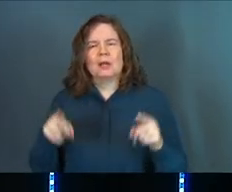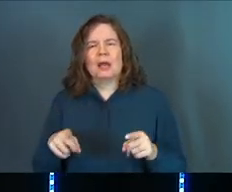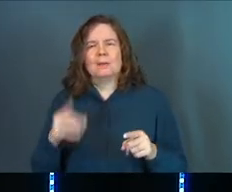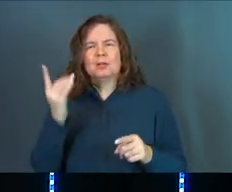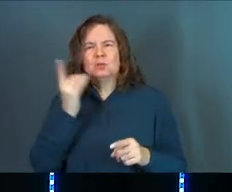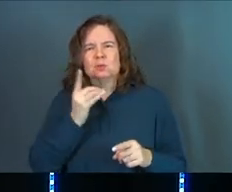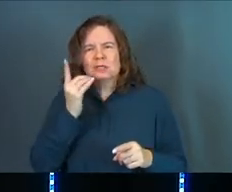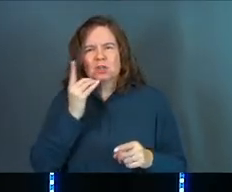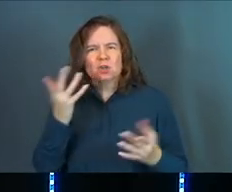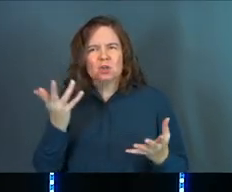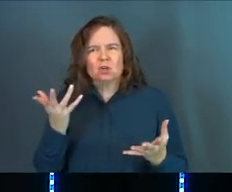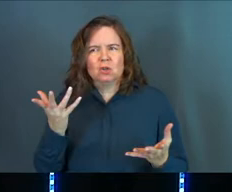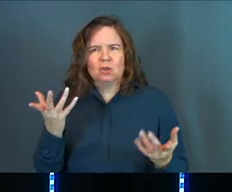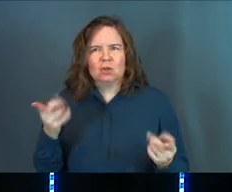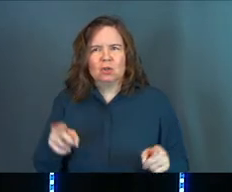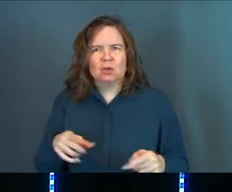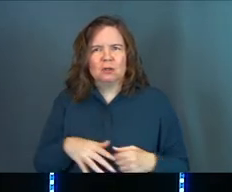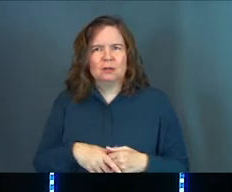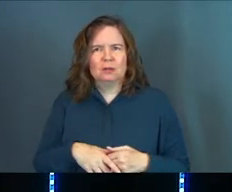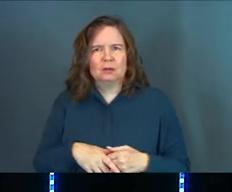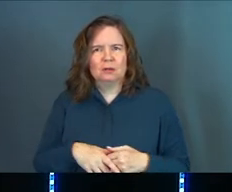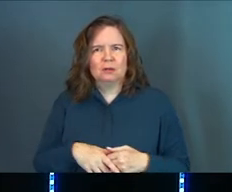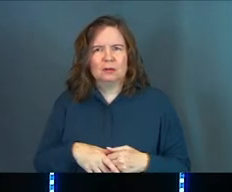at dinner?